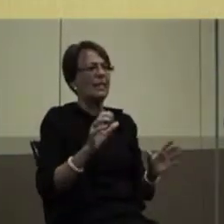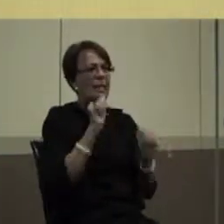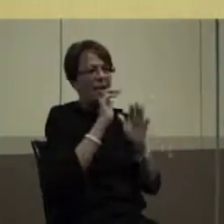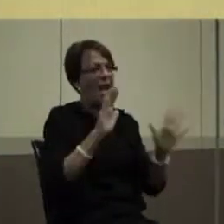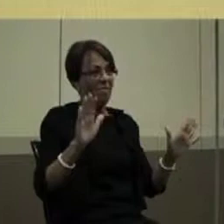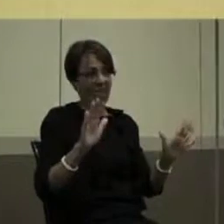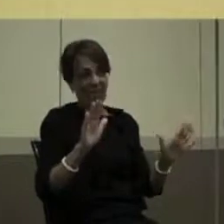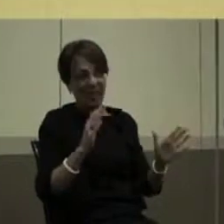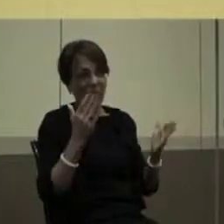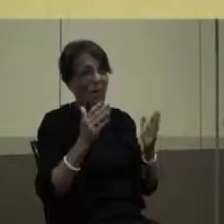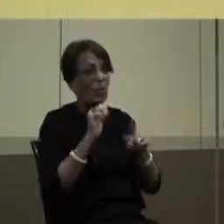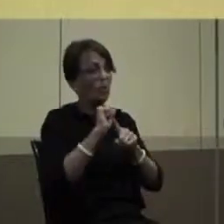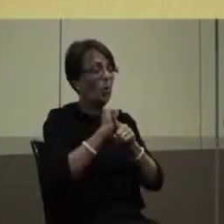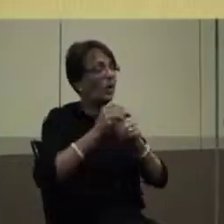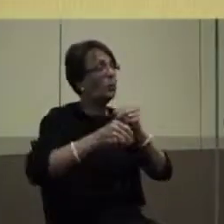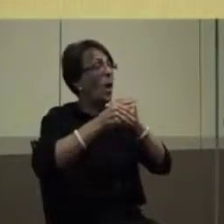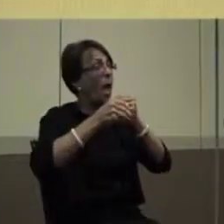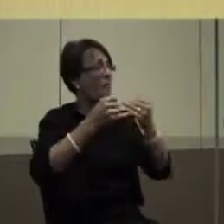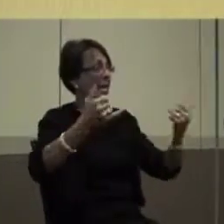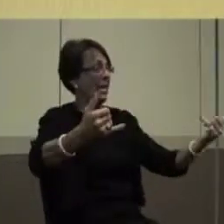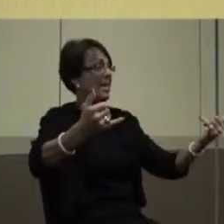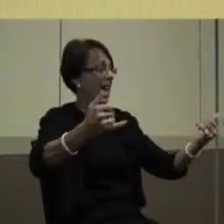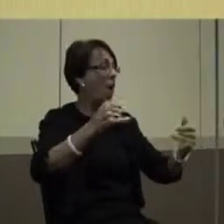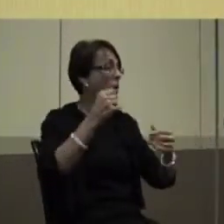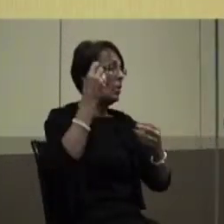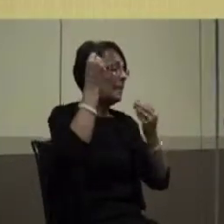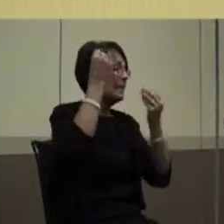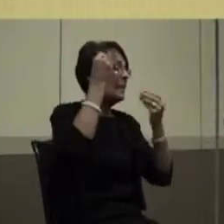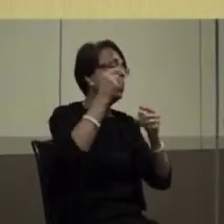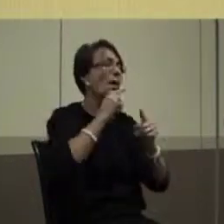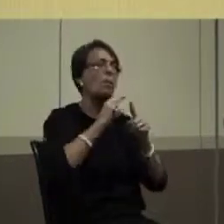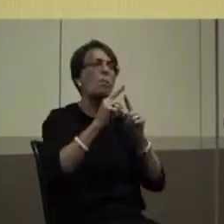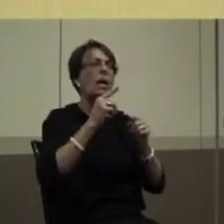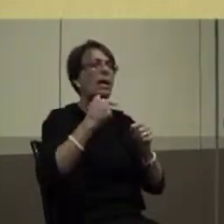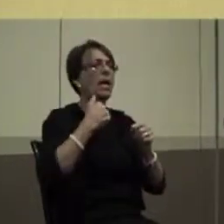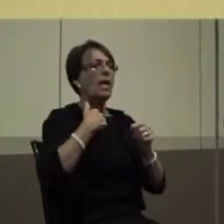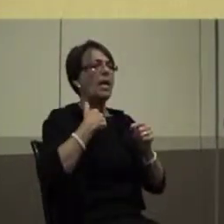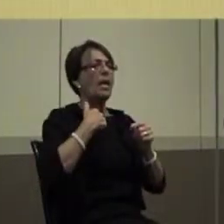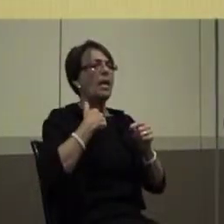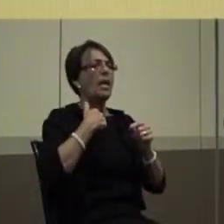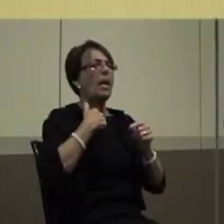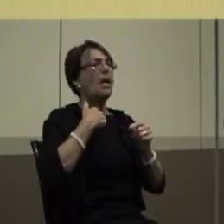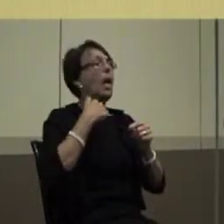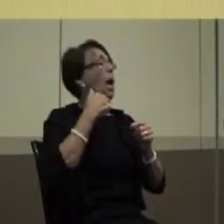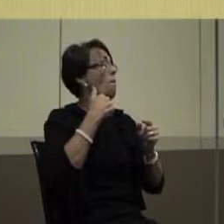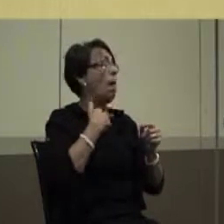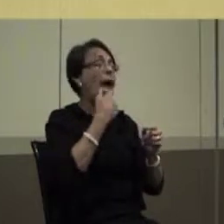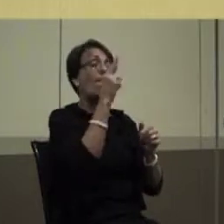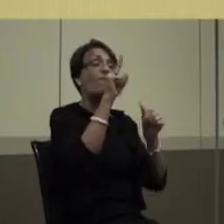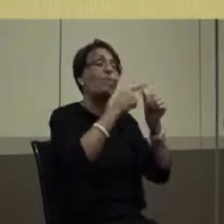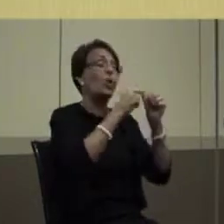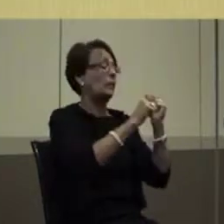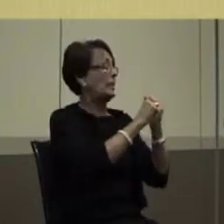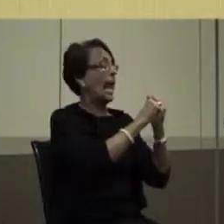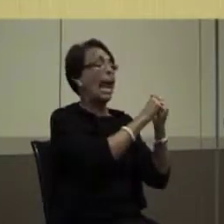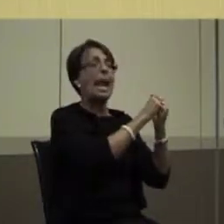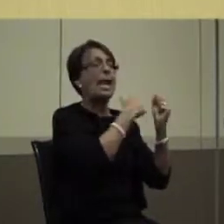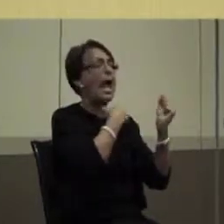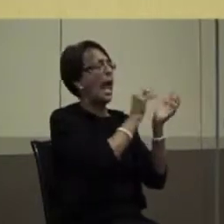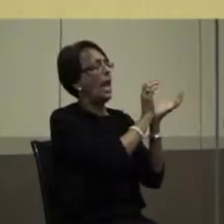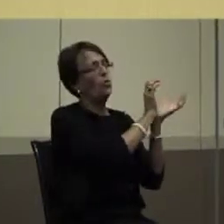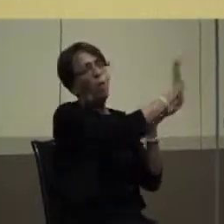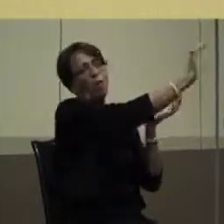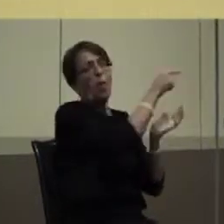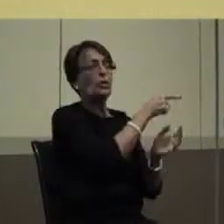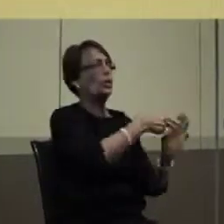trainings that are updated now, maybe they consider it, but I drove my first aide away. She quit because I didn't